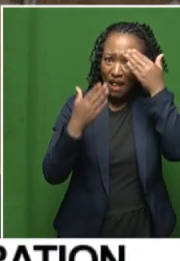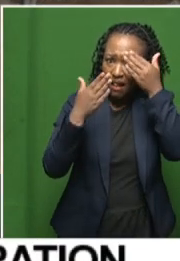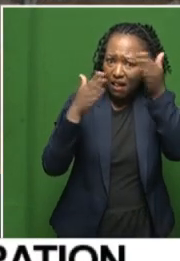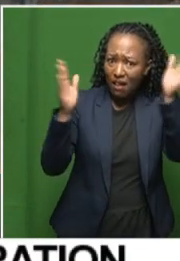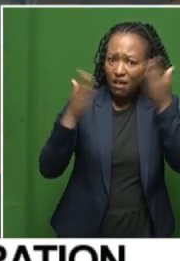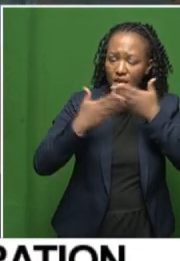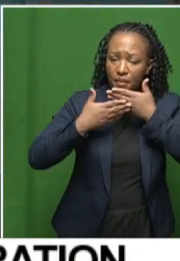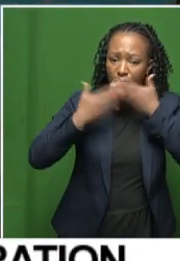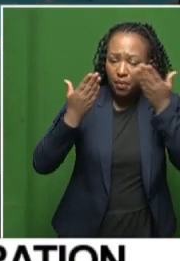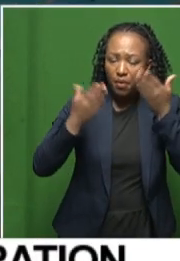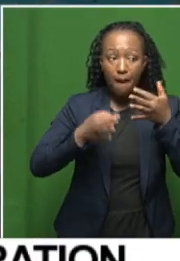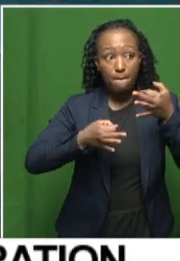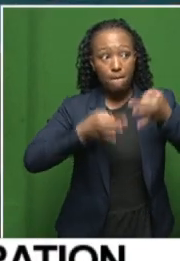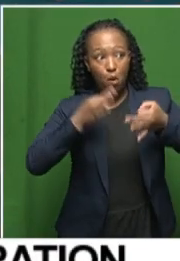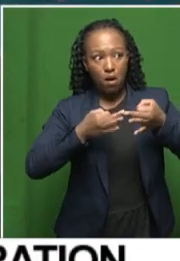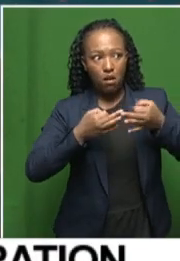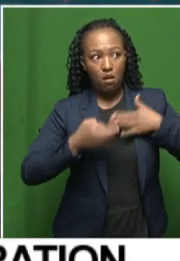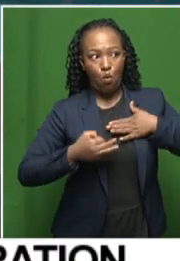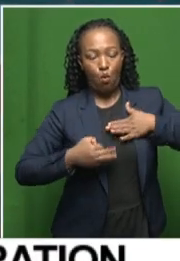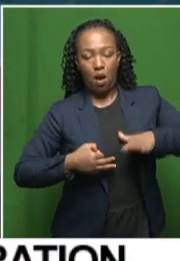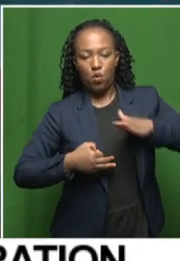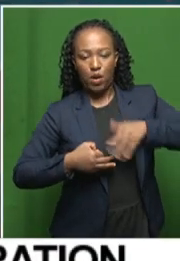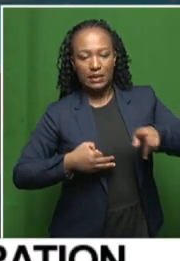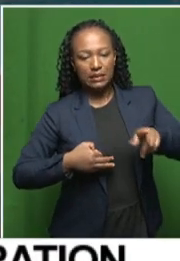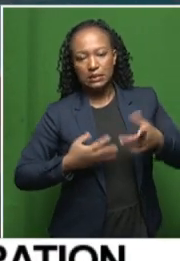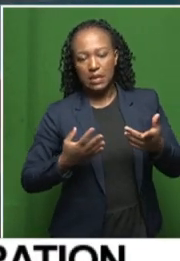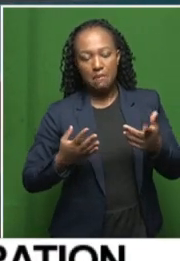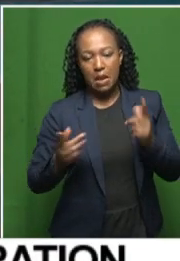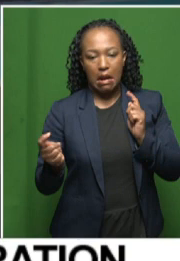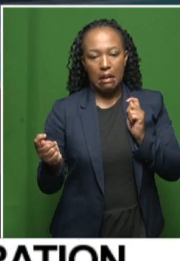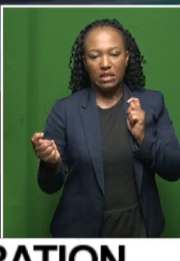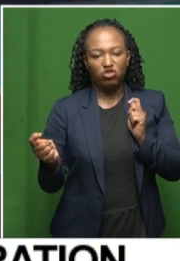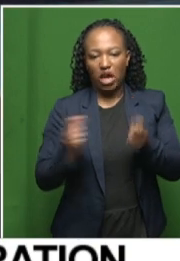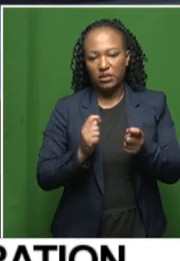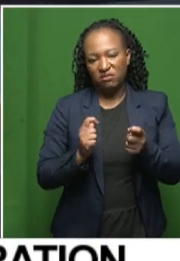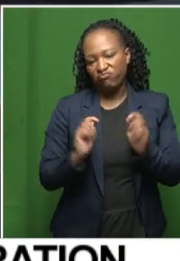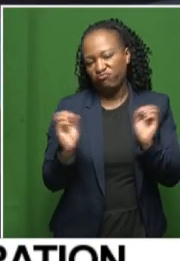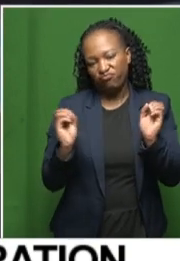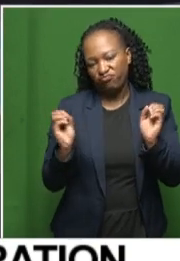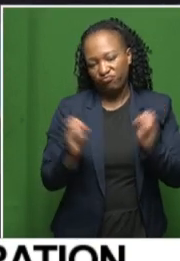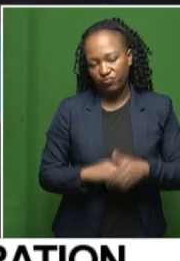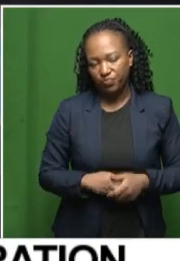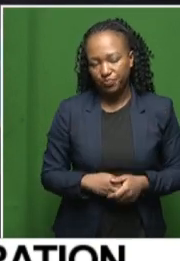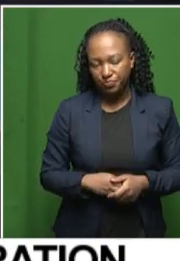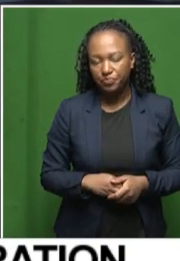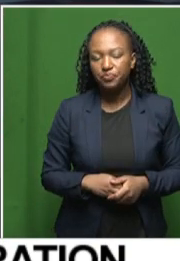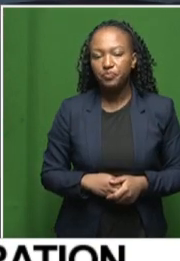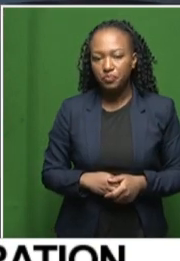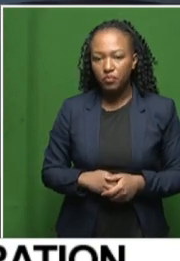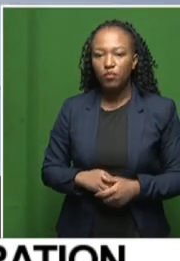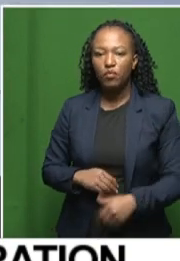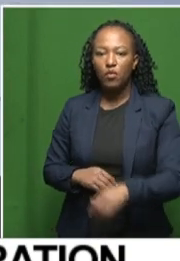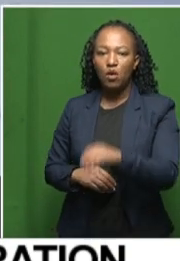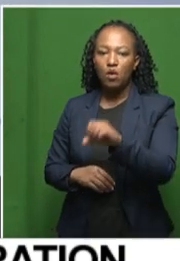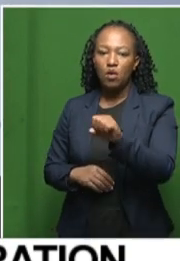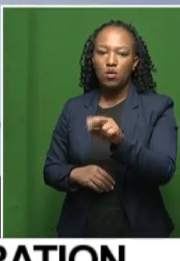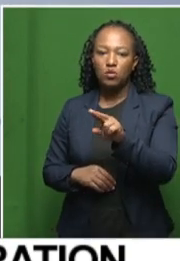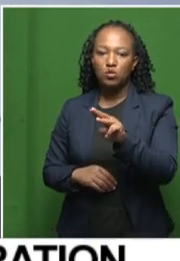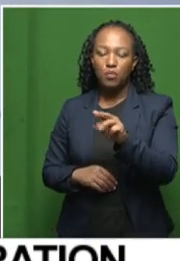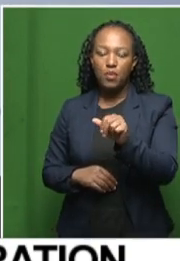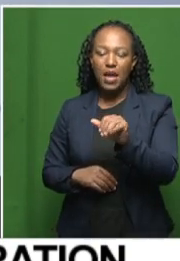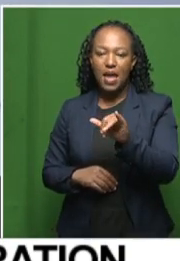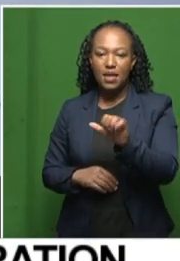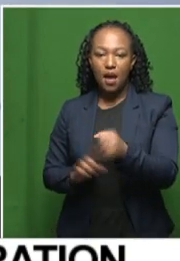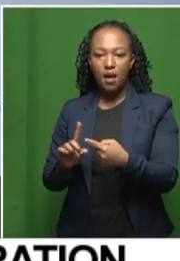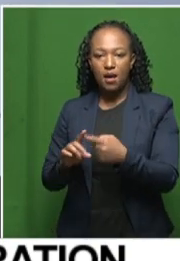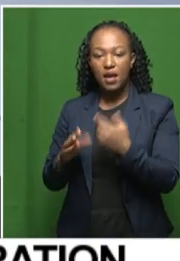that political will, it's just not going to shift the needle. Well, Sumaya Mahomed, thanks so much for speaking to